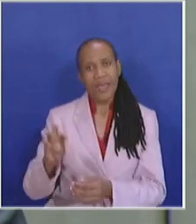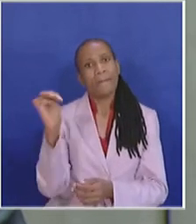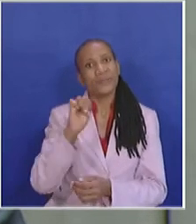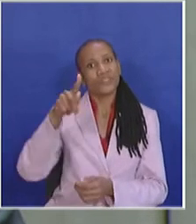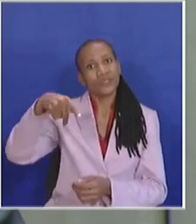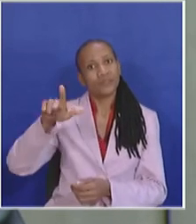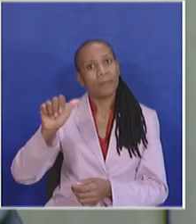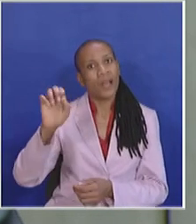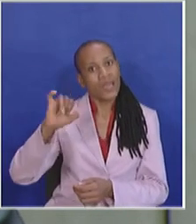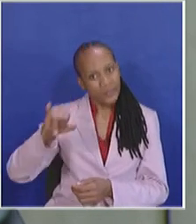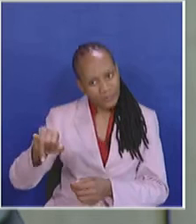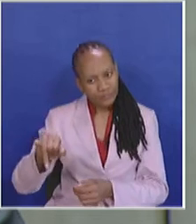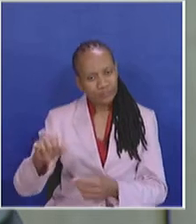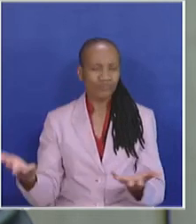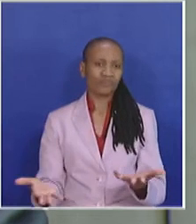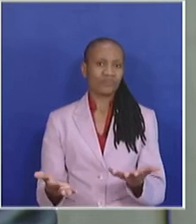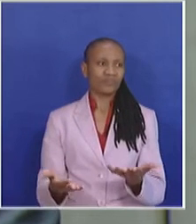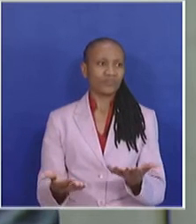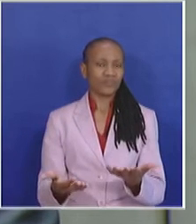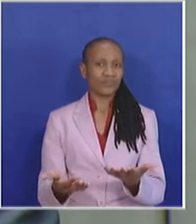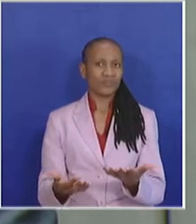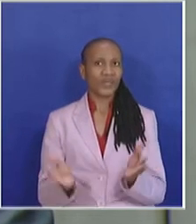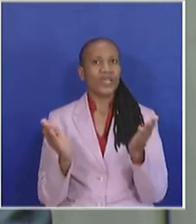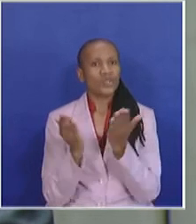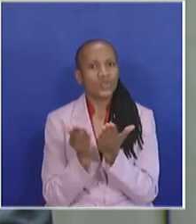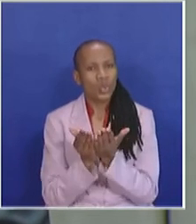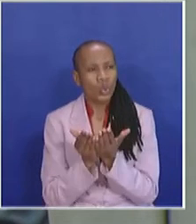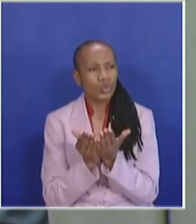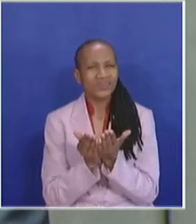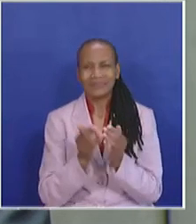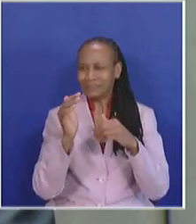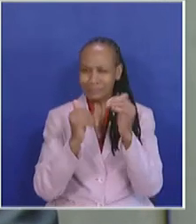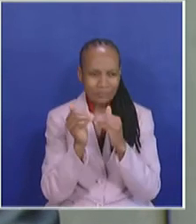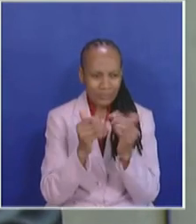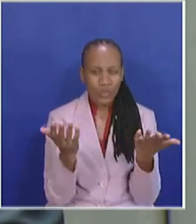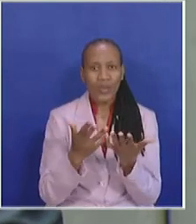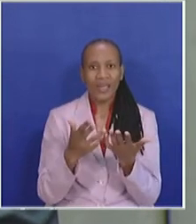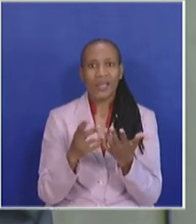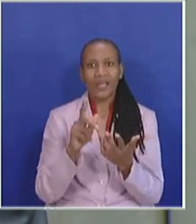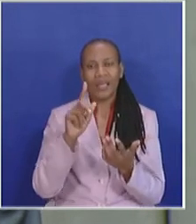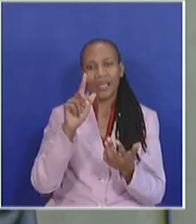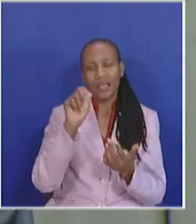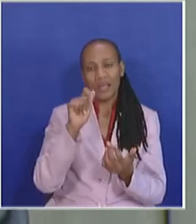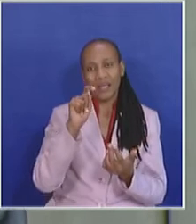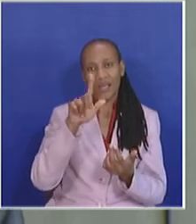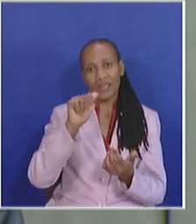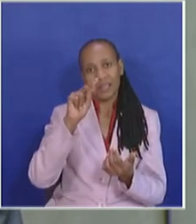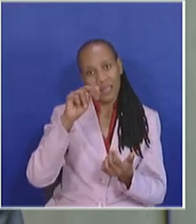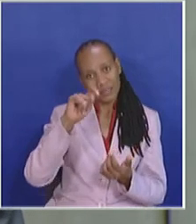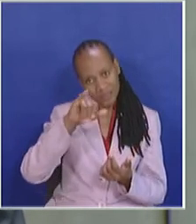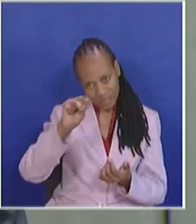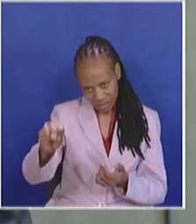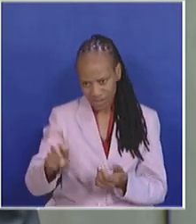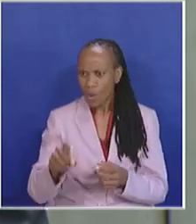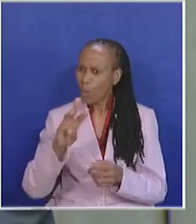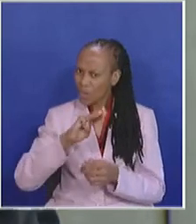We must be able to provide the best schools and the best infrastructure in Atlantis. And that is what this government of the Western Cape is